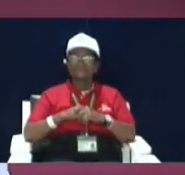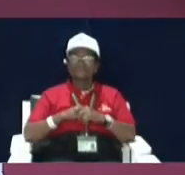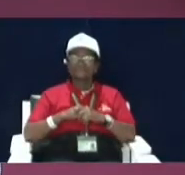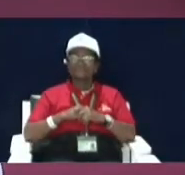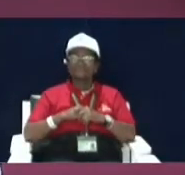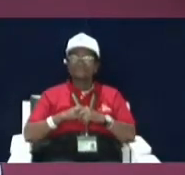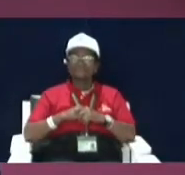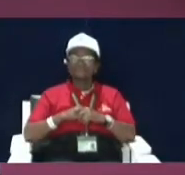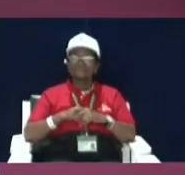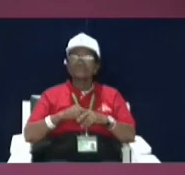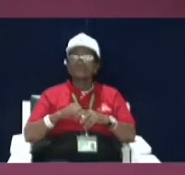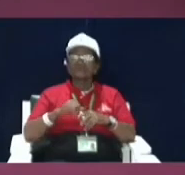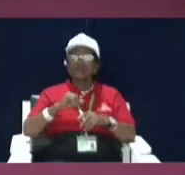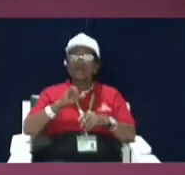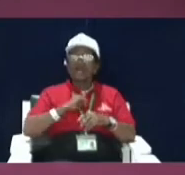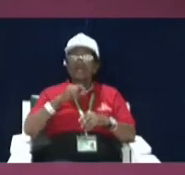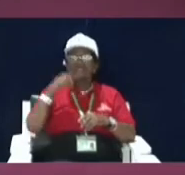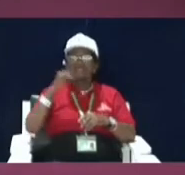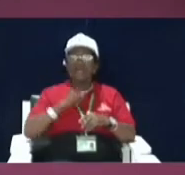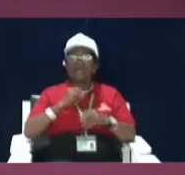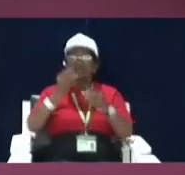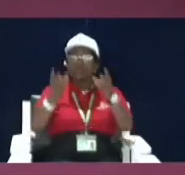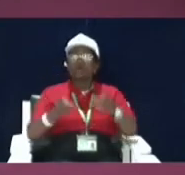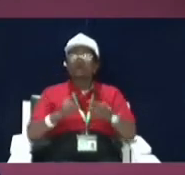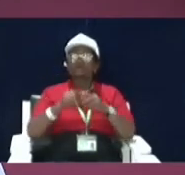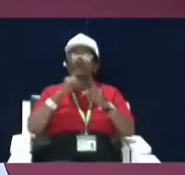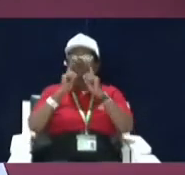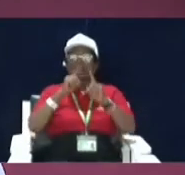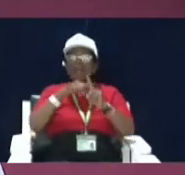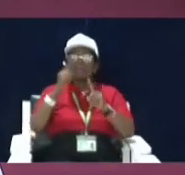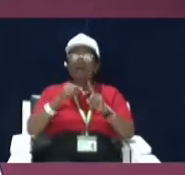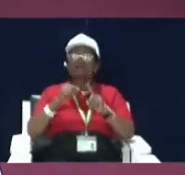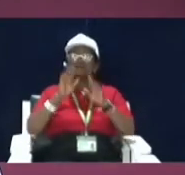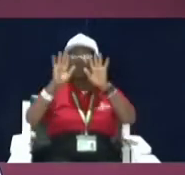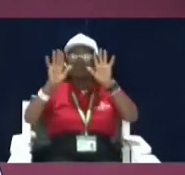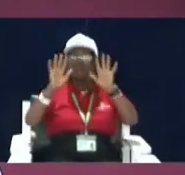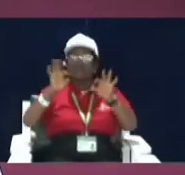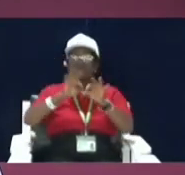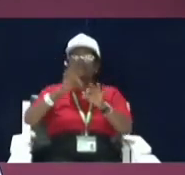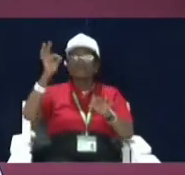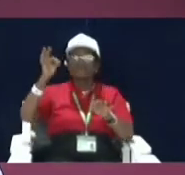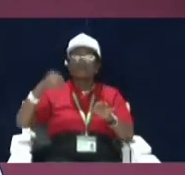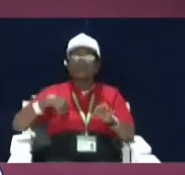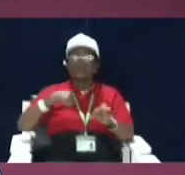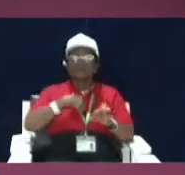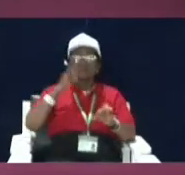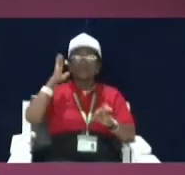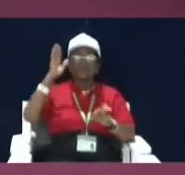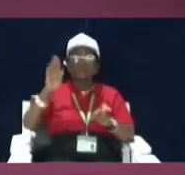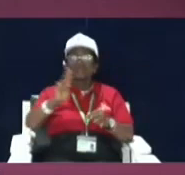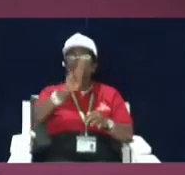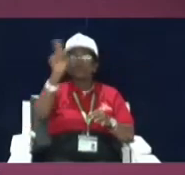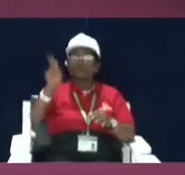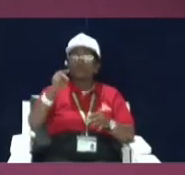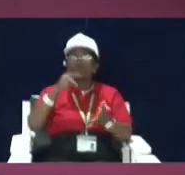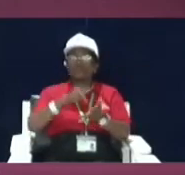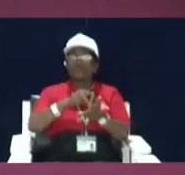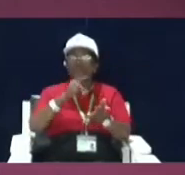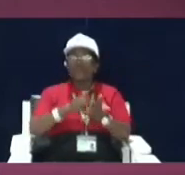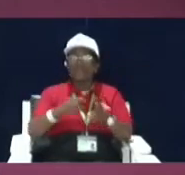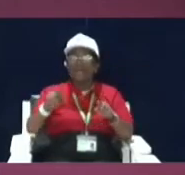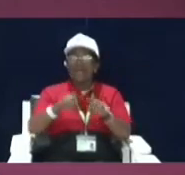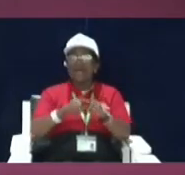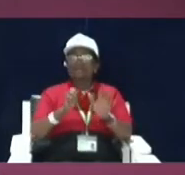I say I want to talk about wonder spiritual. And we will use Paul as an example.